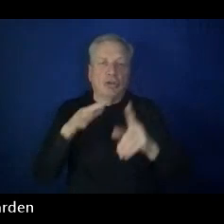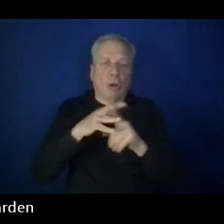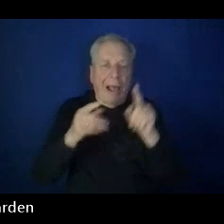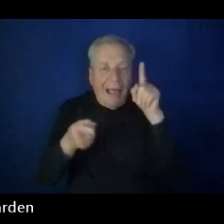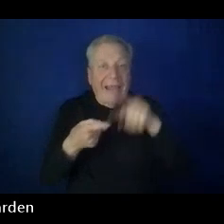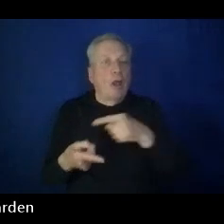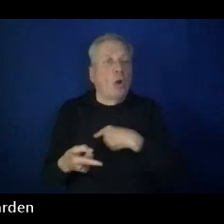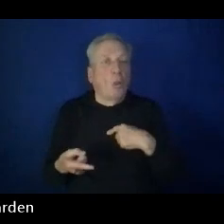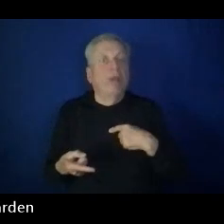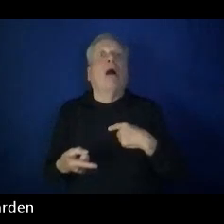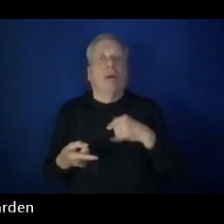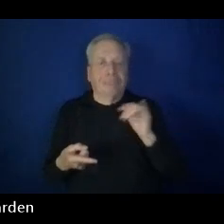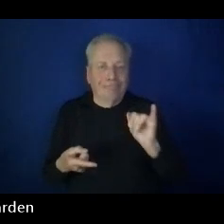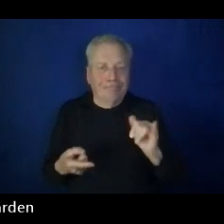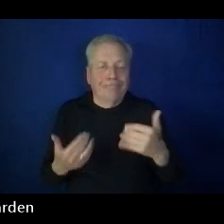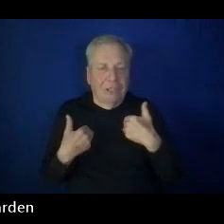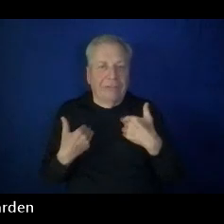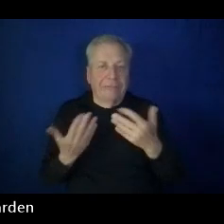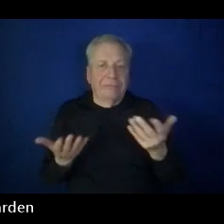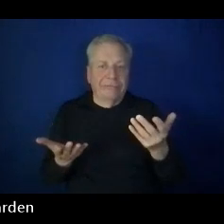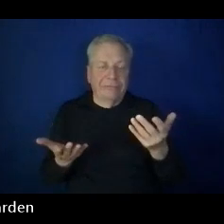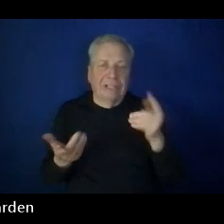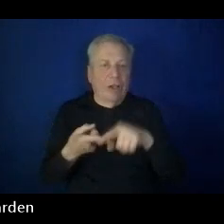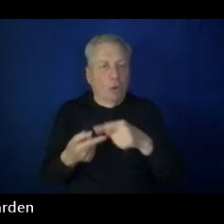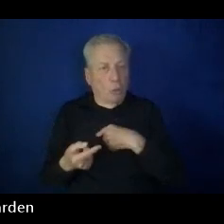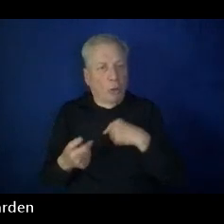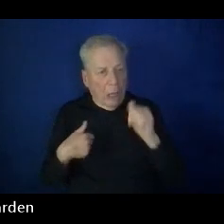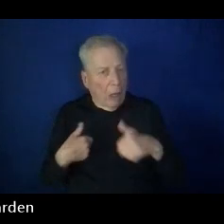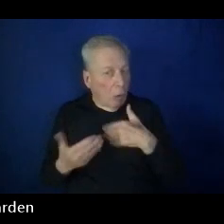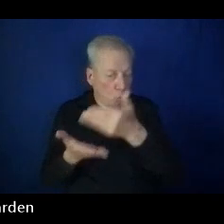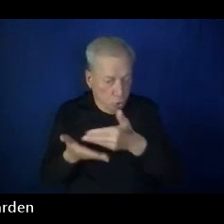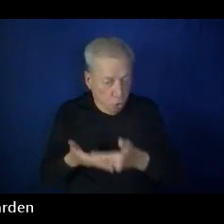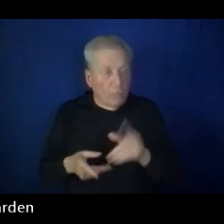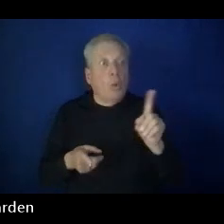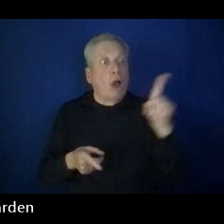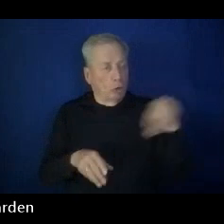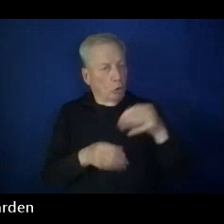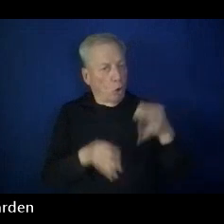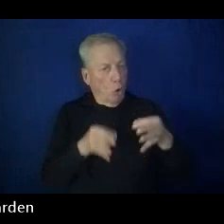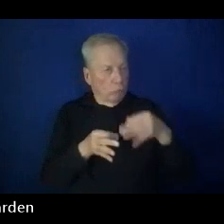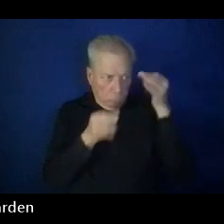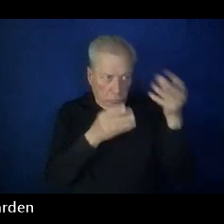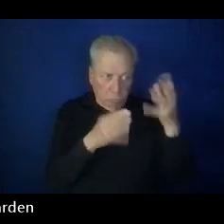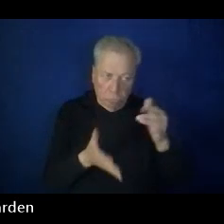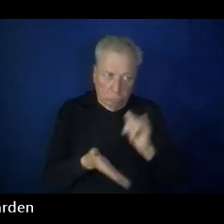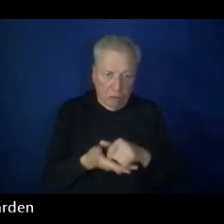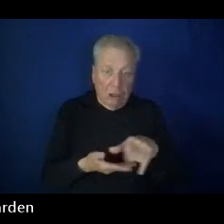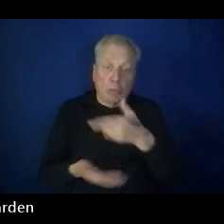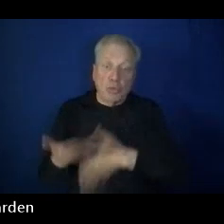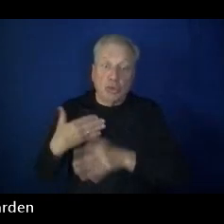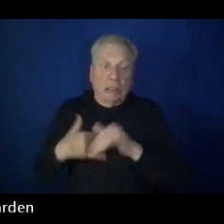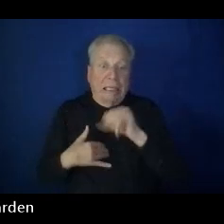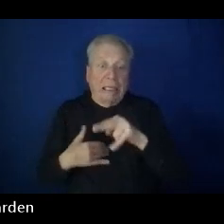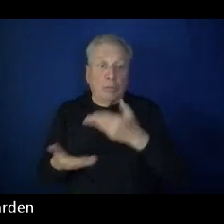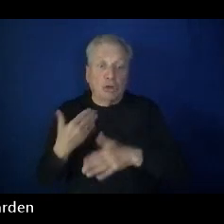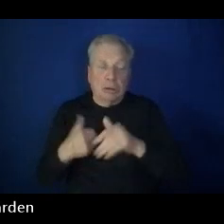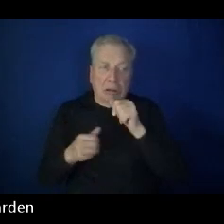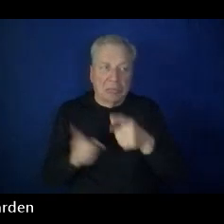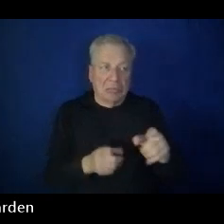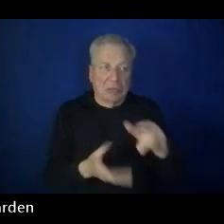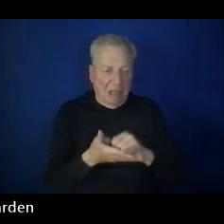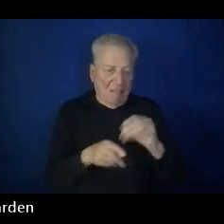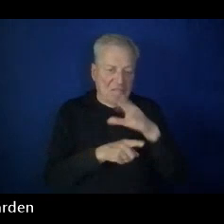that, you know, until we can prove in court that inbreeding is really not going to affect this